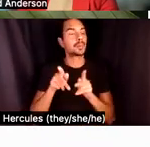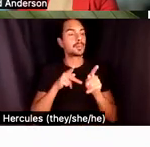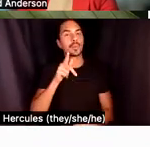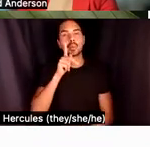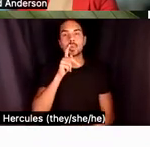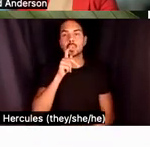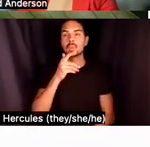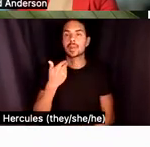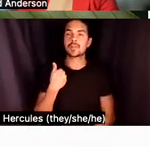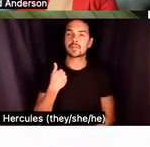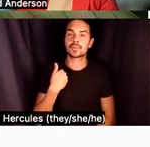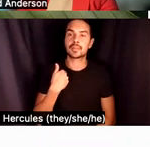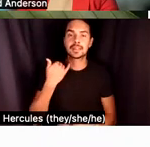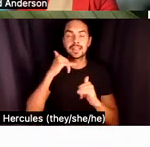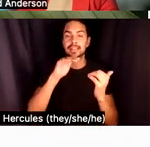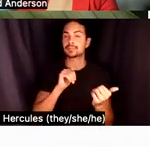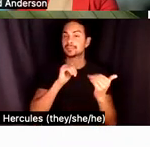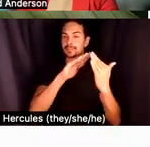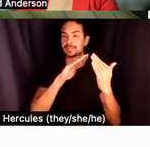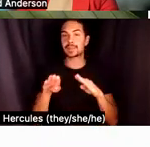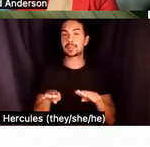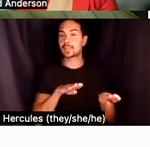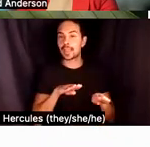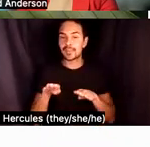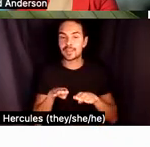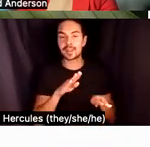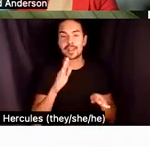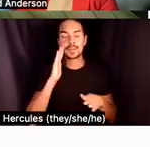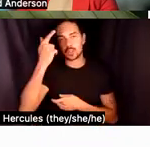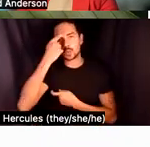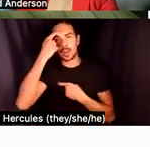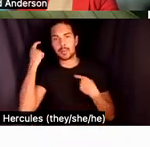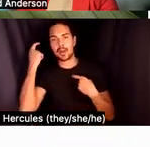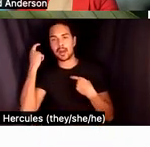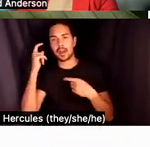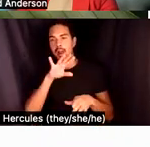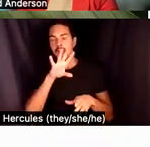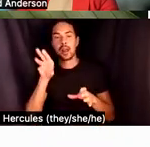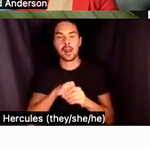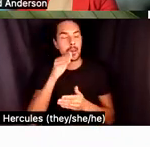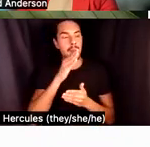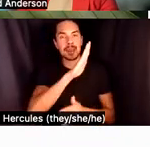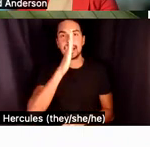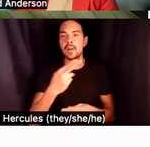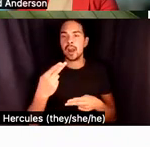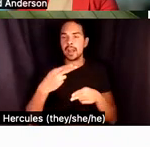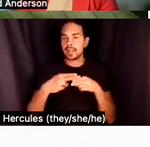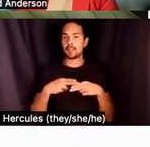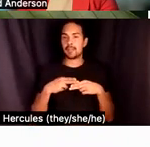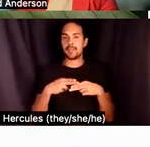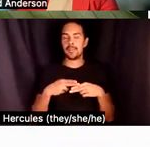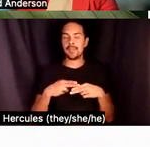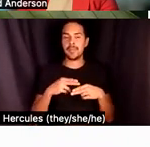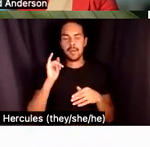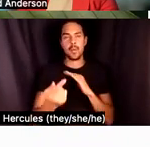have, started engaging in behaviors after due to their trauma, they might not have ever really been named, right? And so how is that one way